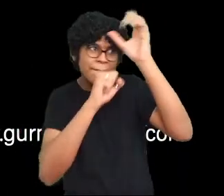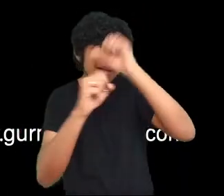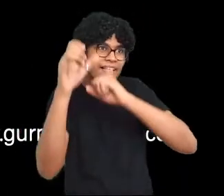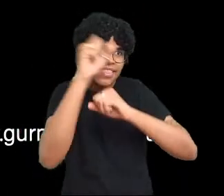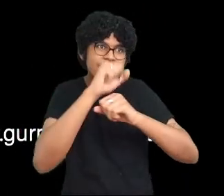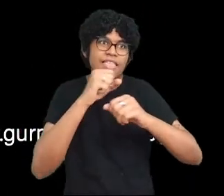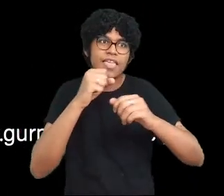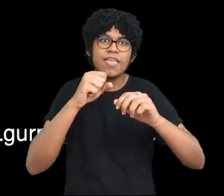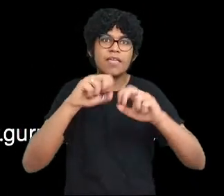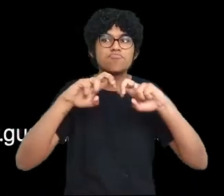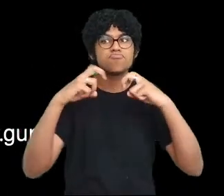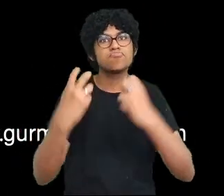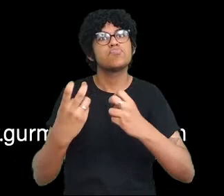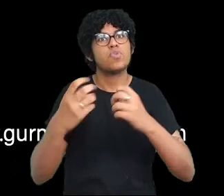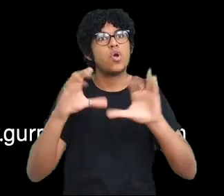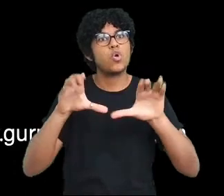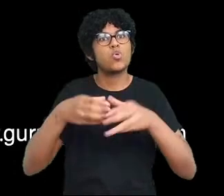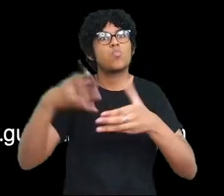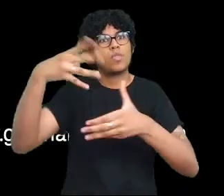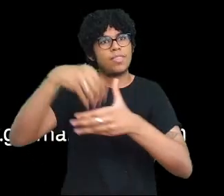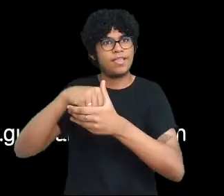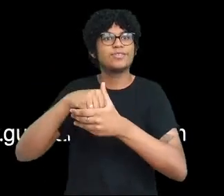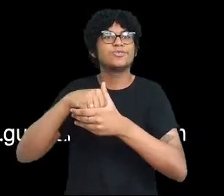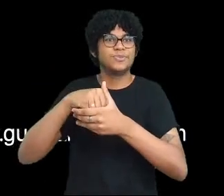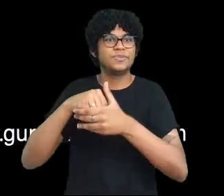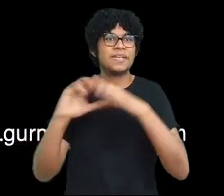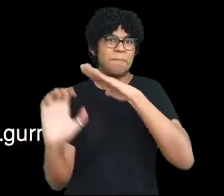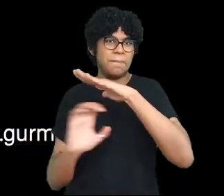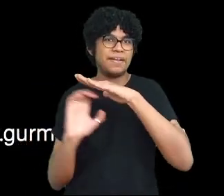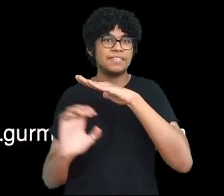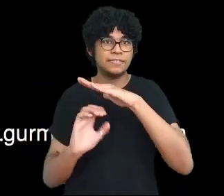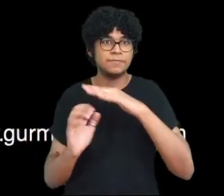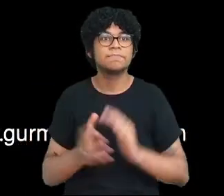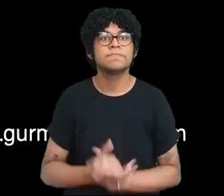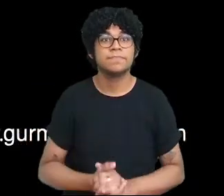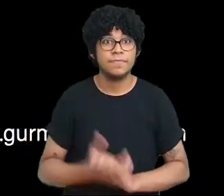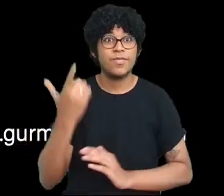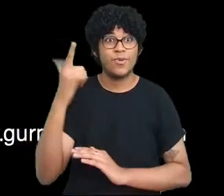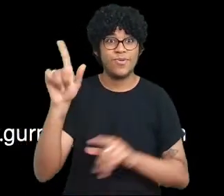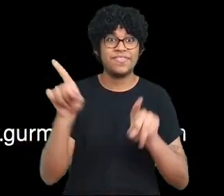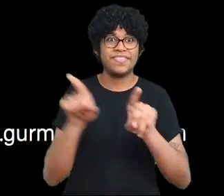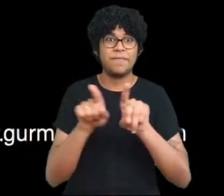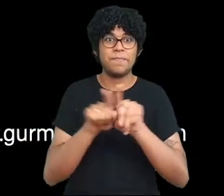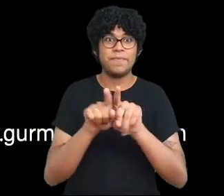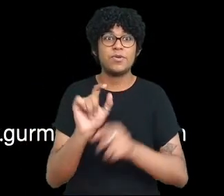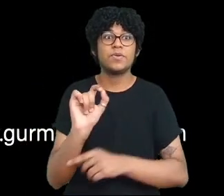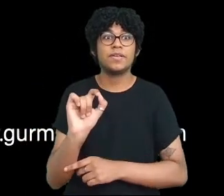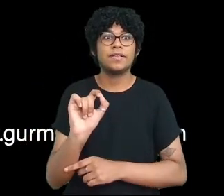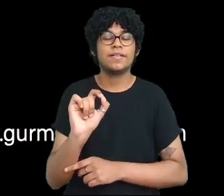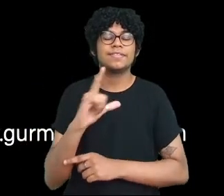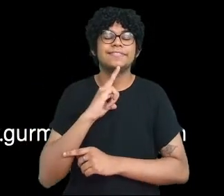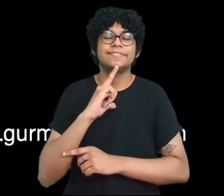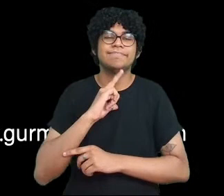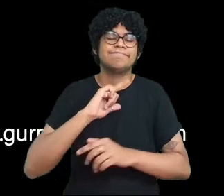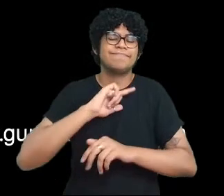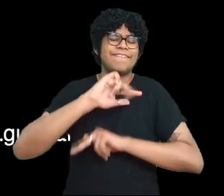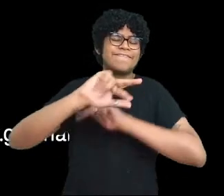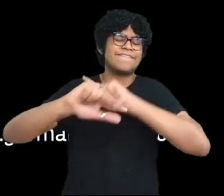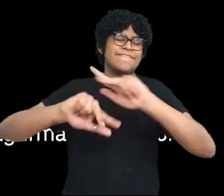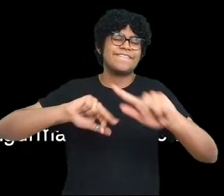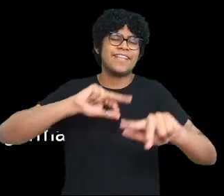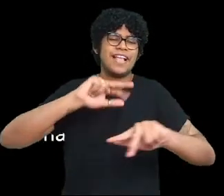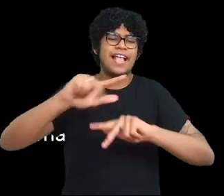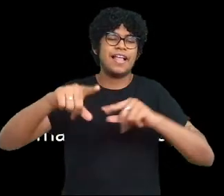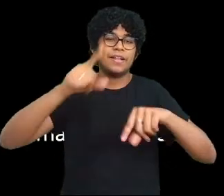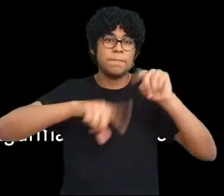Another thing that has happened is now that we have a wealth of cheap and free online resources to learn. So